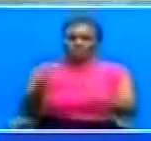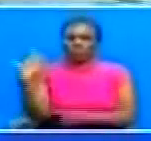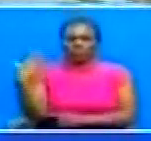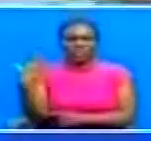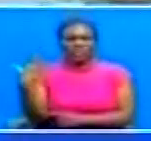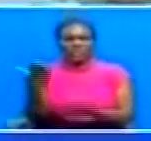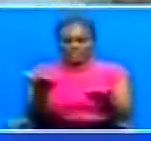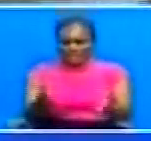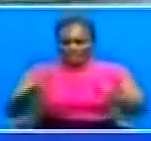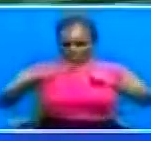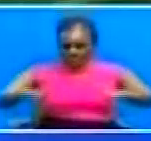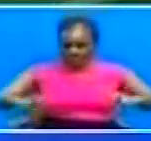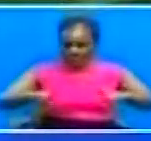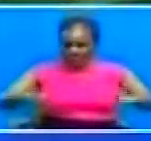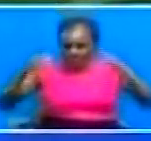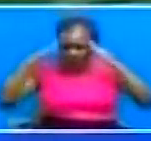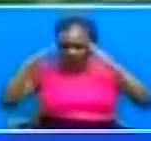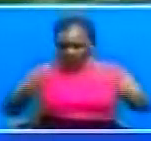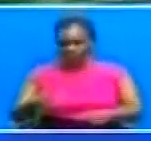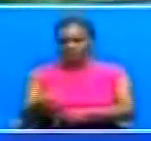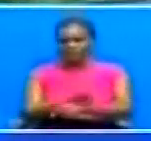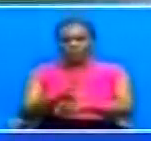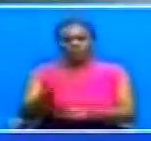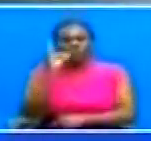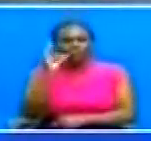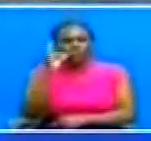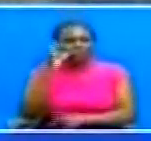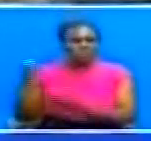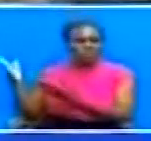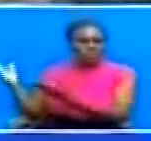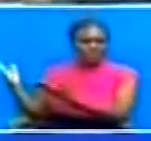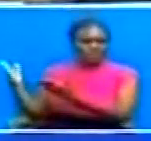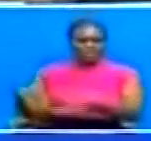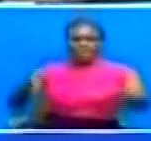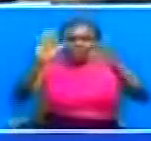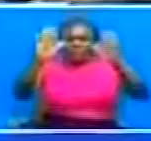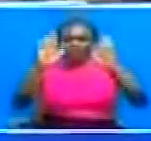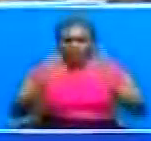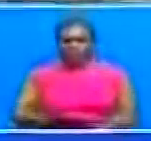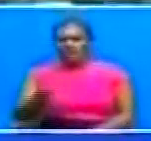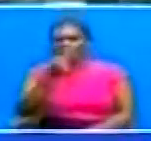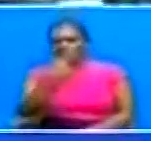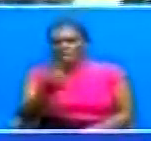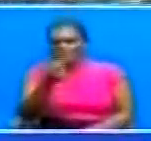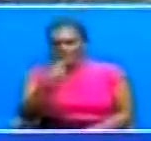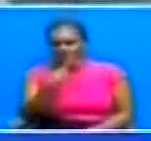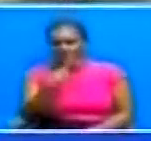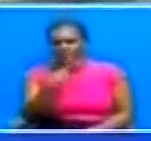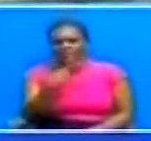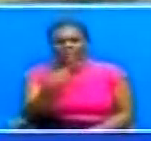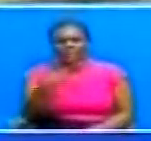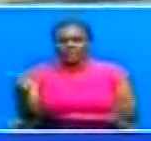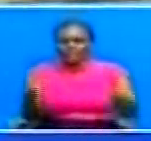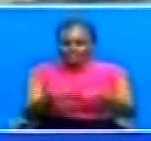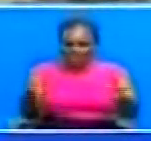So far, research has been focused on the use of mulberry leaf extract as a significant medicine for type 2 diabetes as